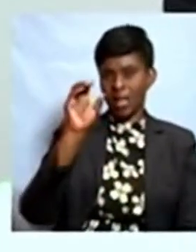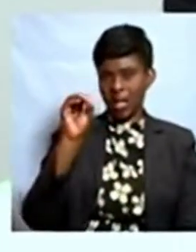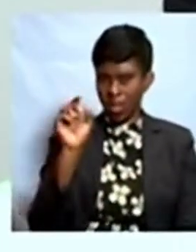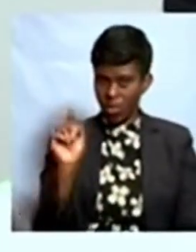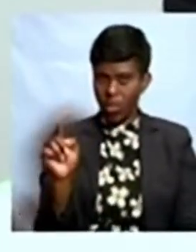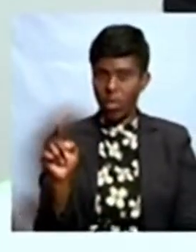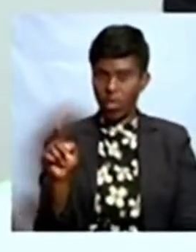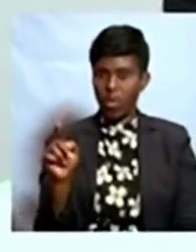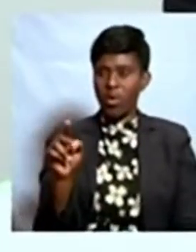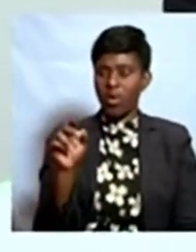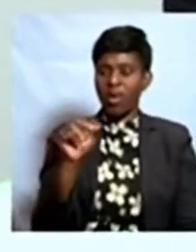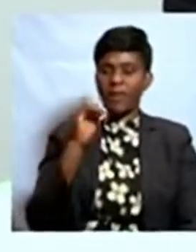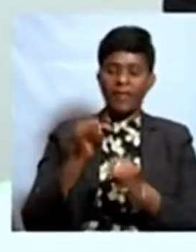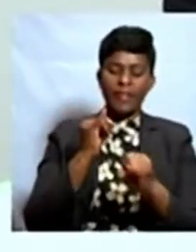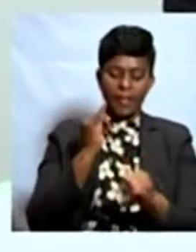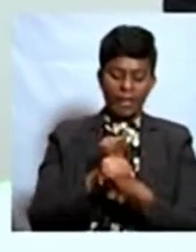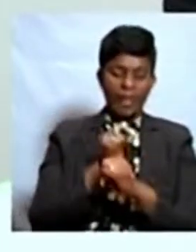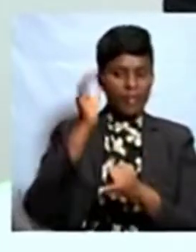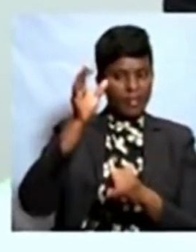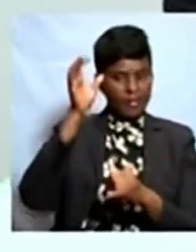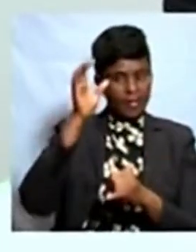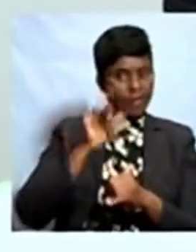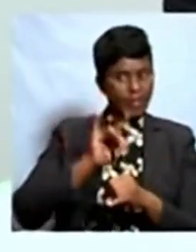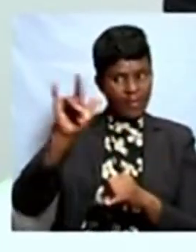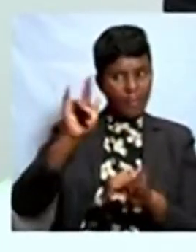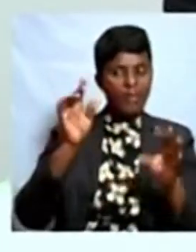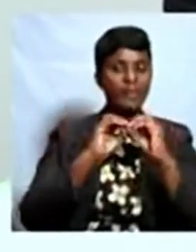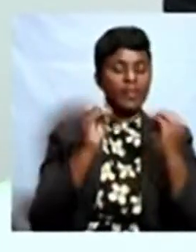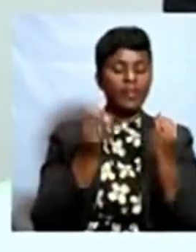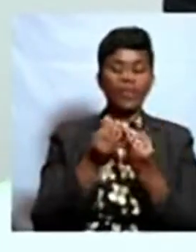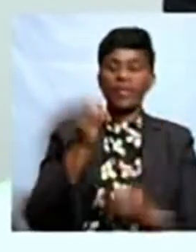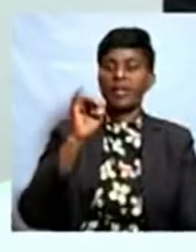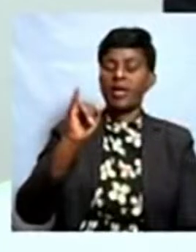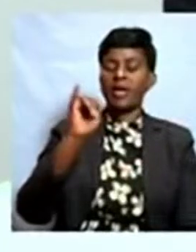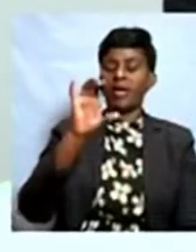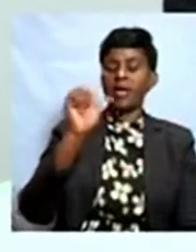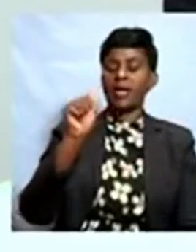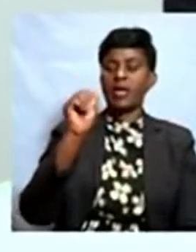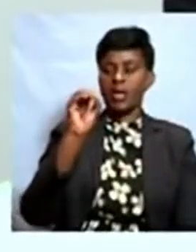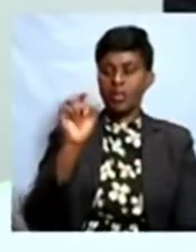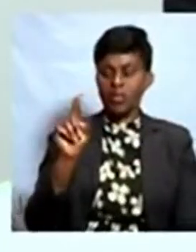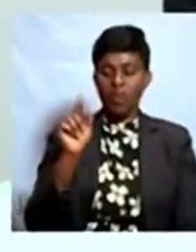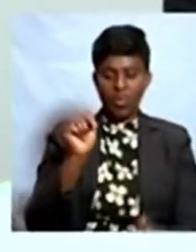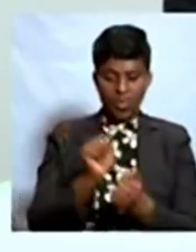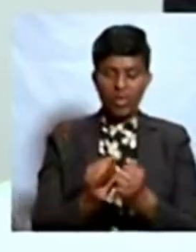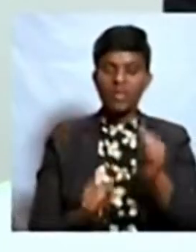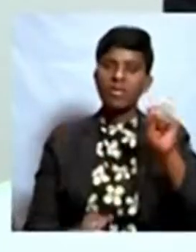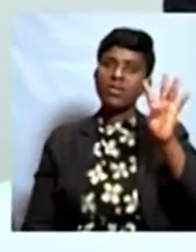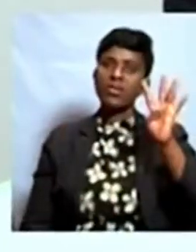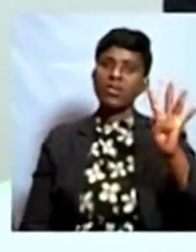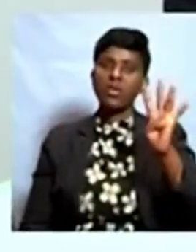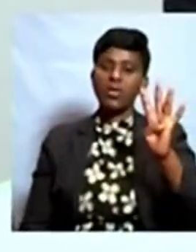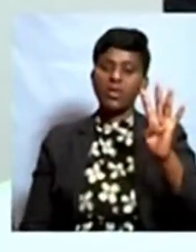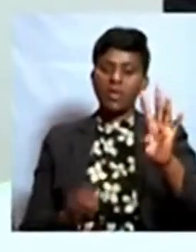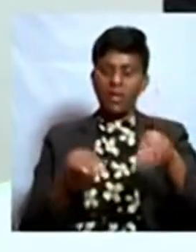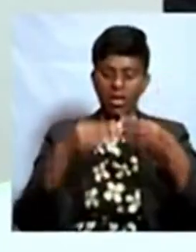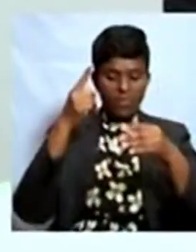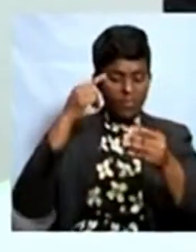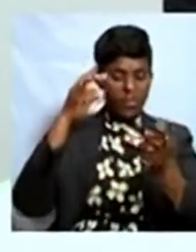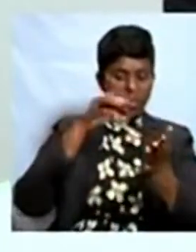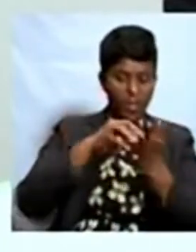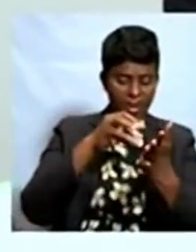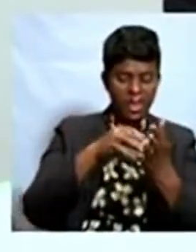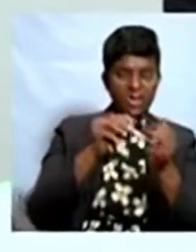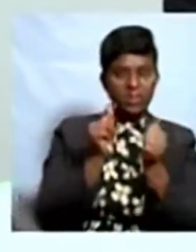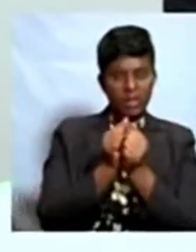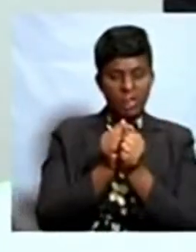or of the International Civil Aviation Organization, ICAO. And 4. Provide for matters connected